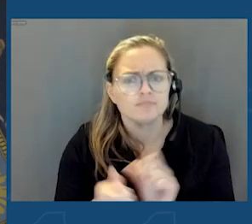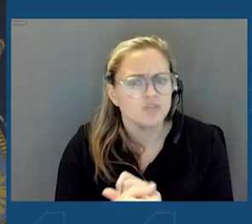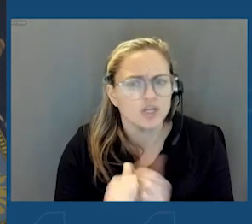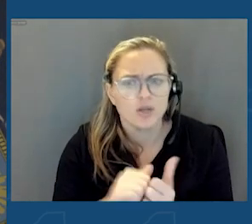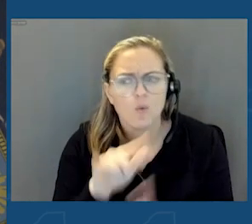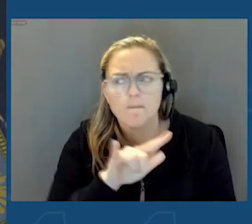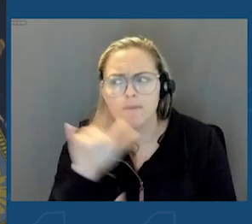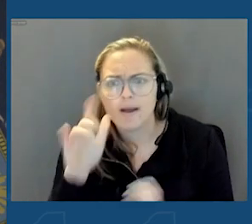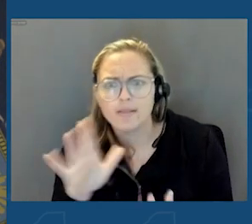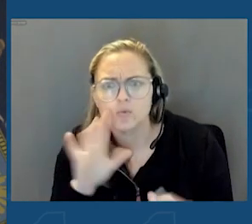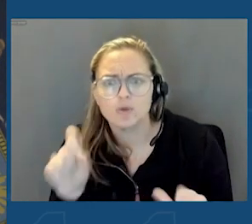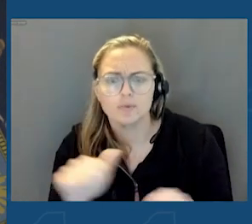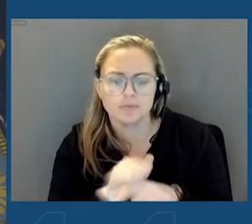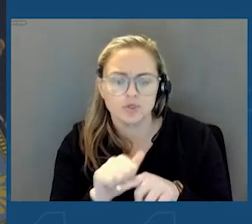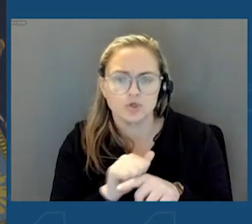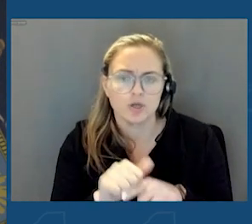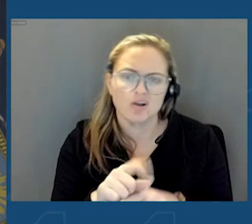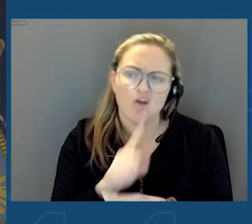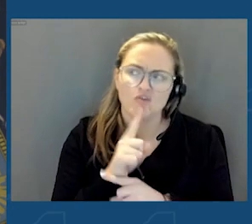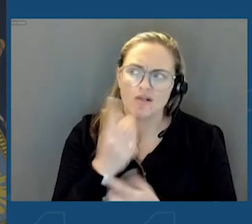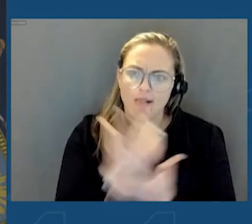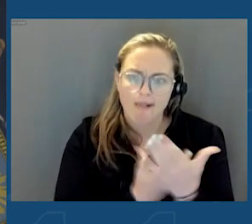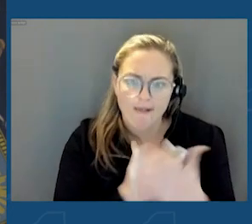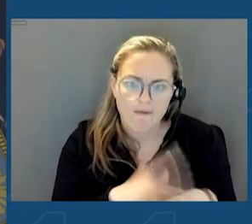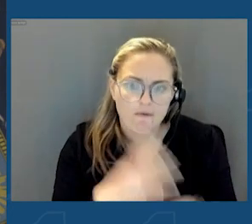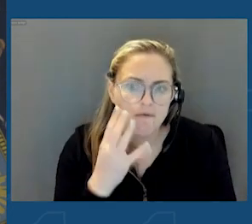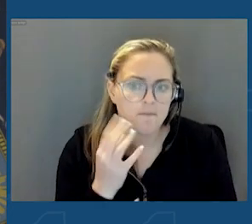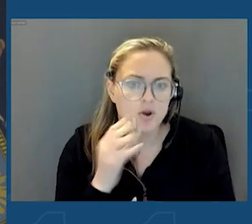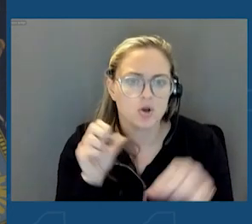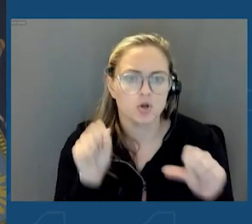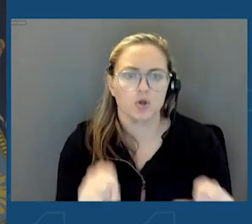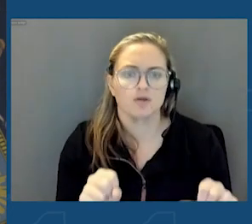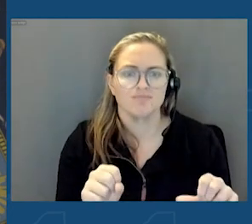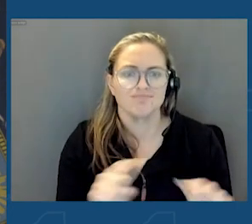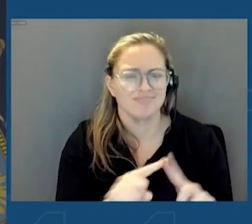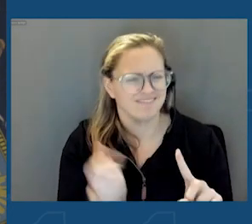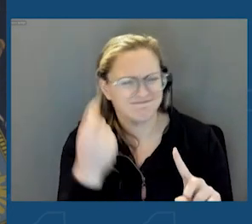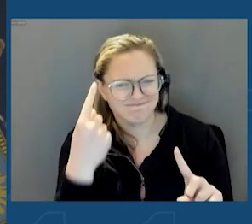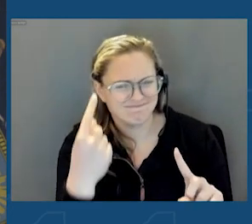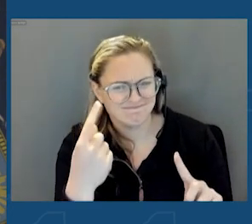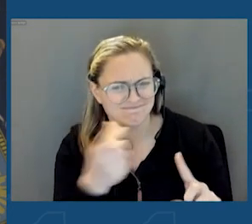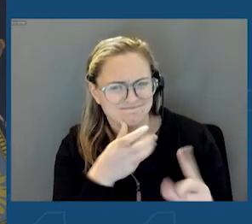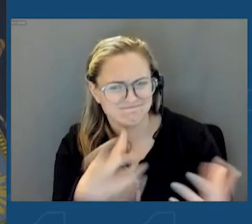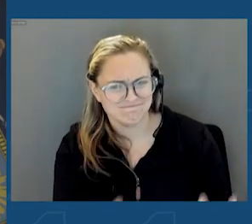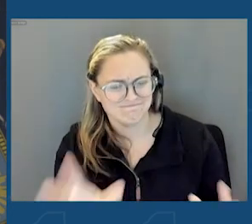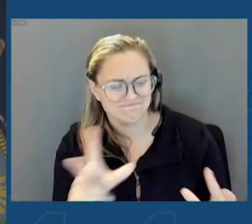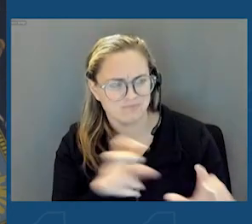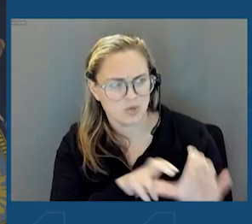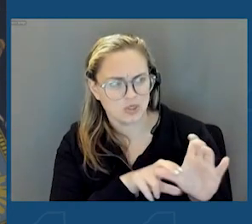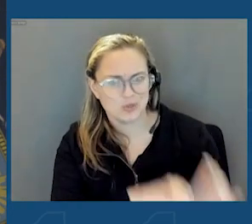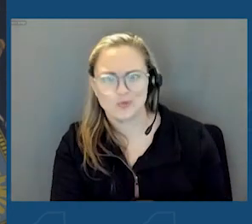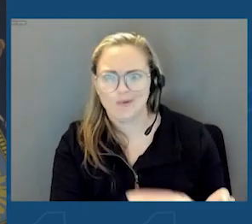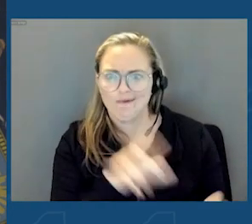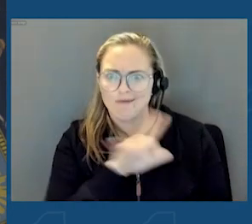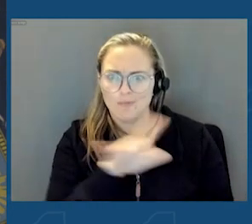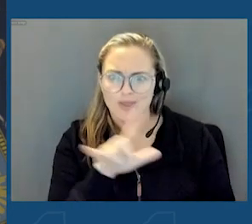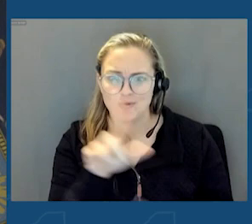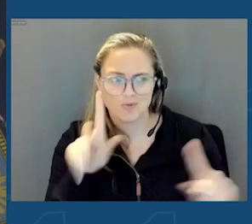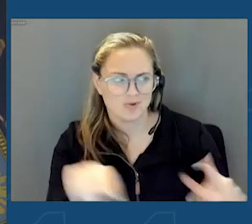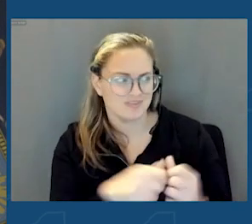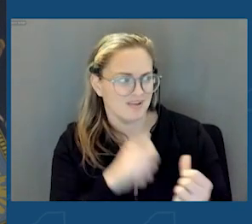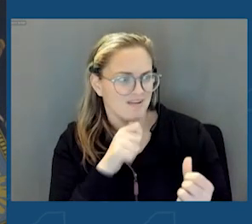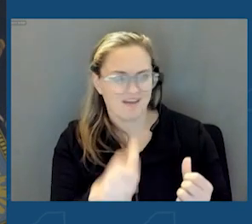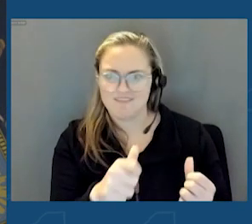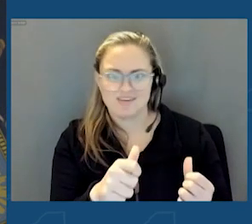were trained, giving them a realistic hands-on experience. And to be honest, I wouldn't want to be in a plane with someone flying it who hadn't been through a